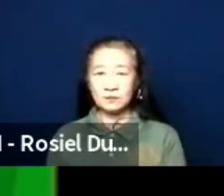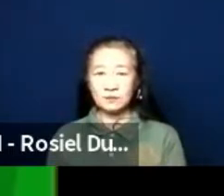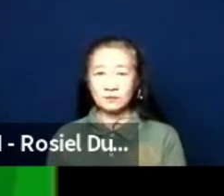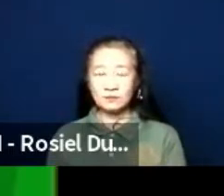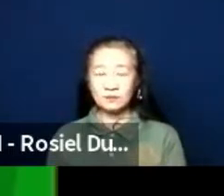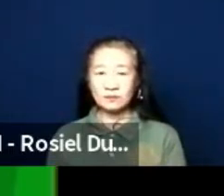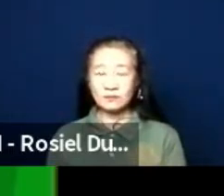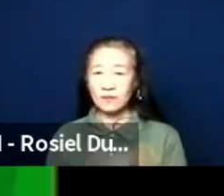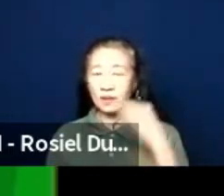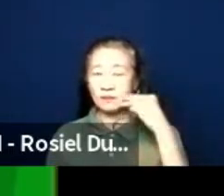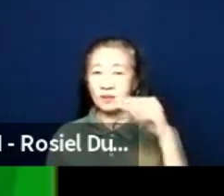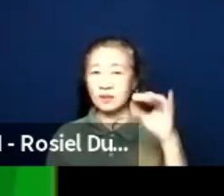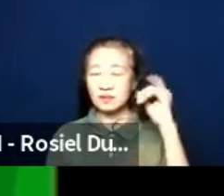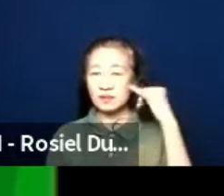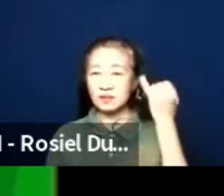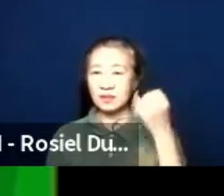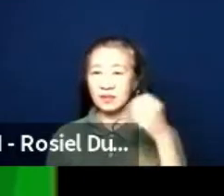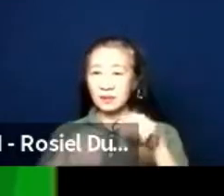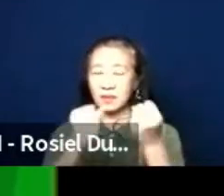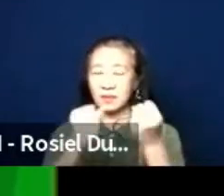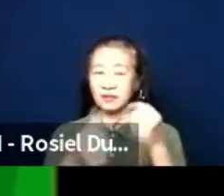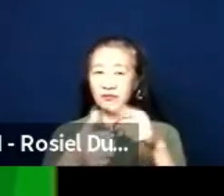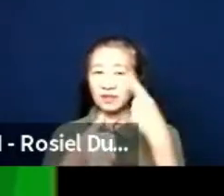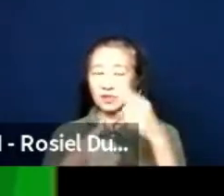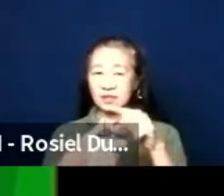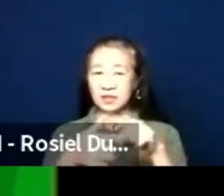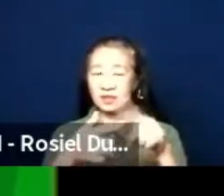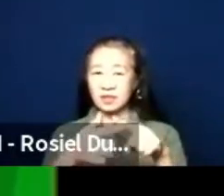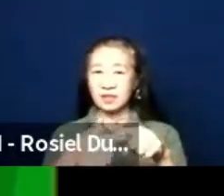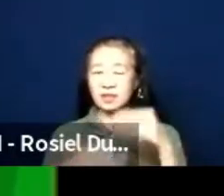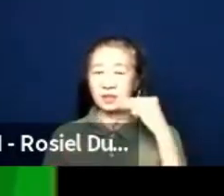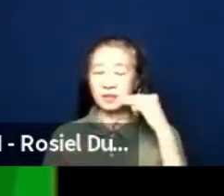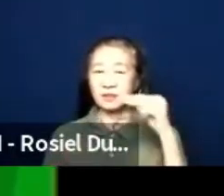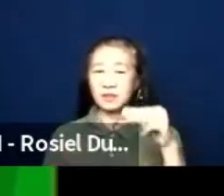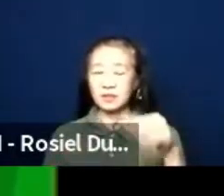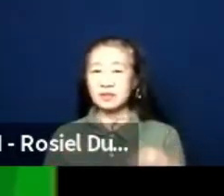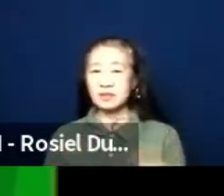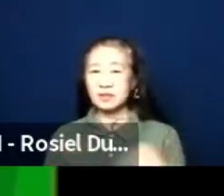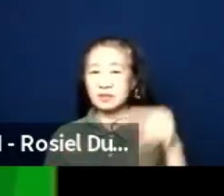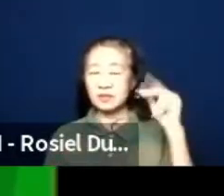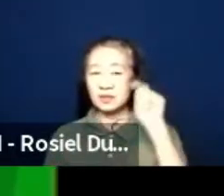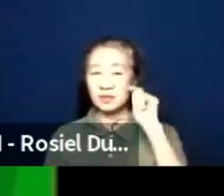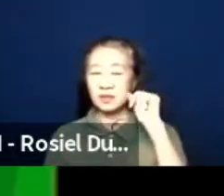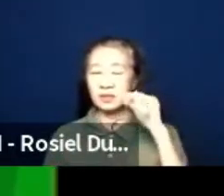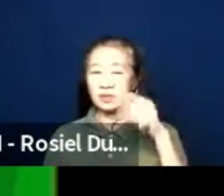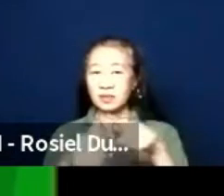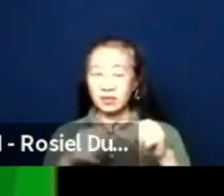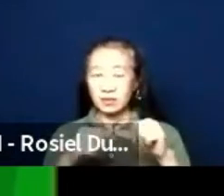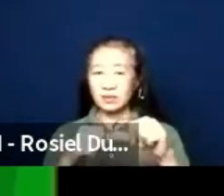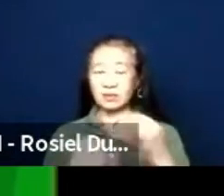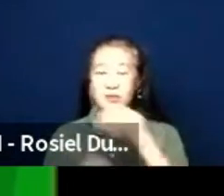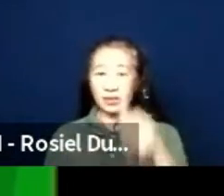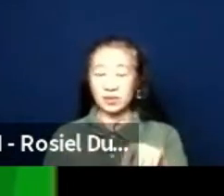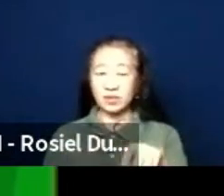Miss Gingy, can we have a break first? And then Miss Nuki will give her message and then we will proceed to the question